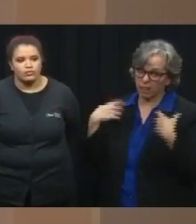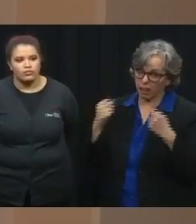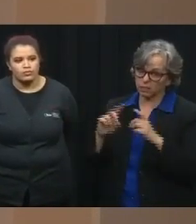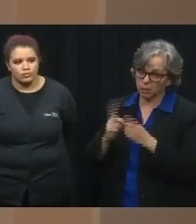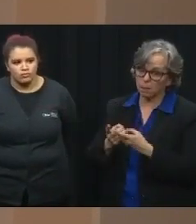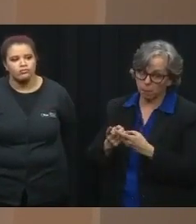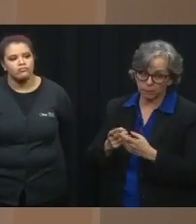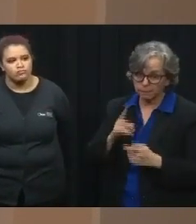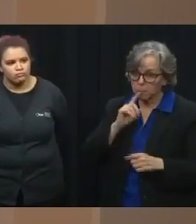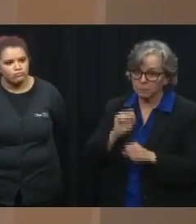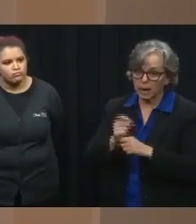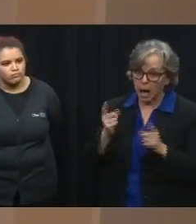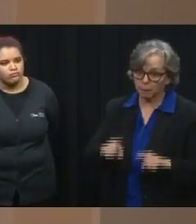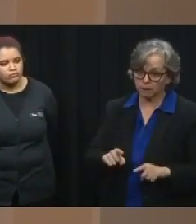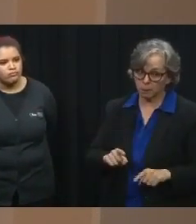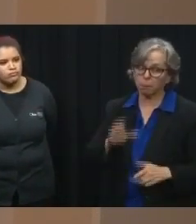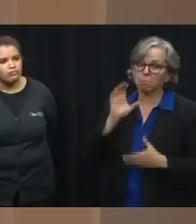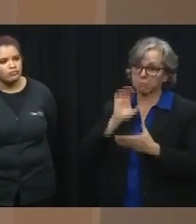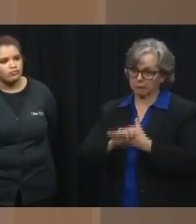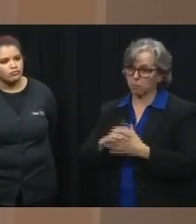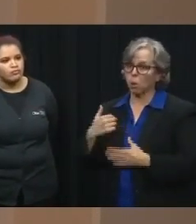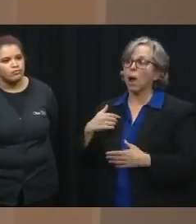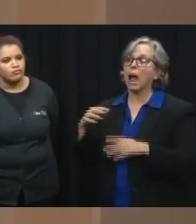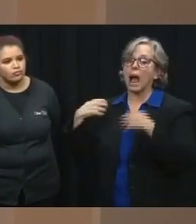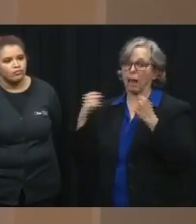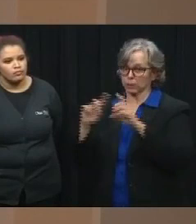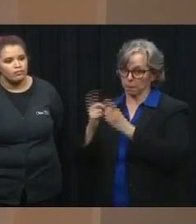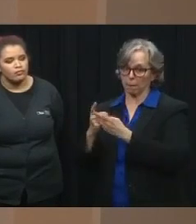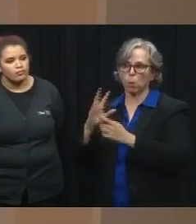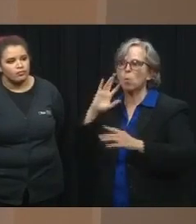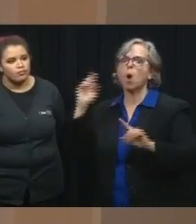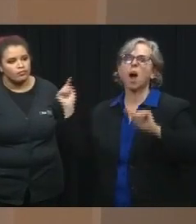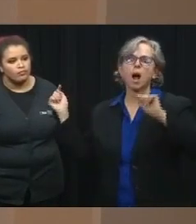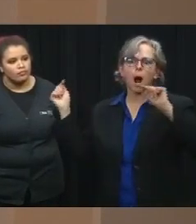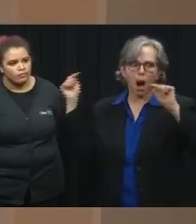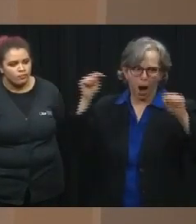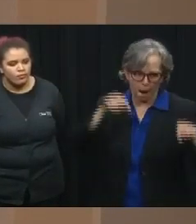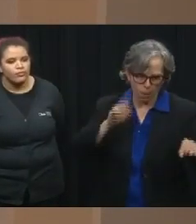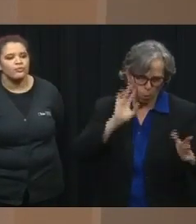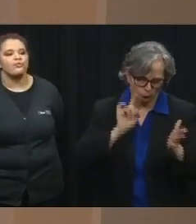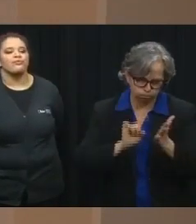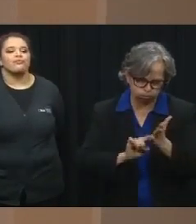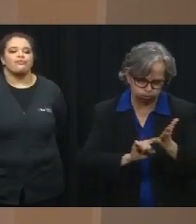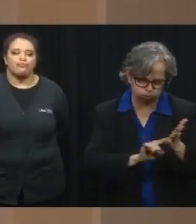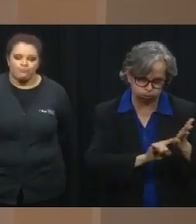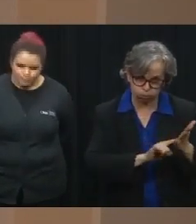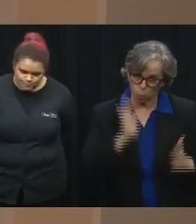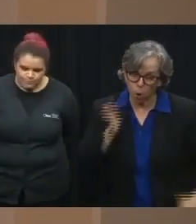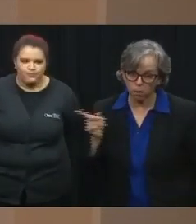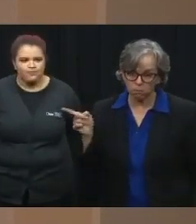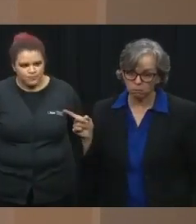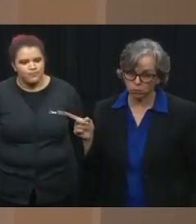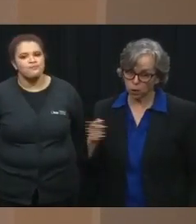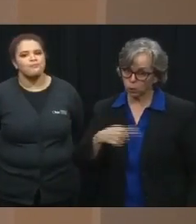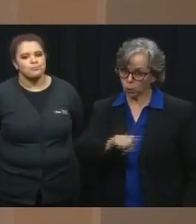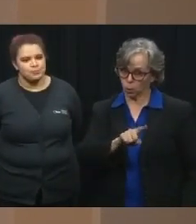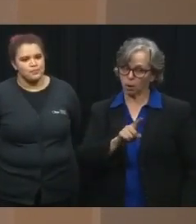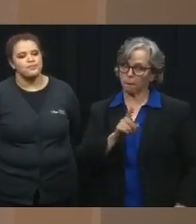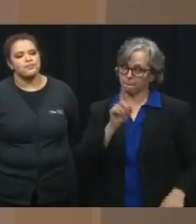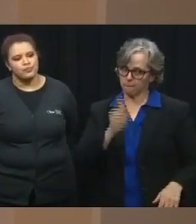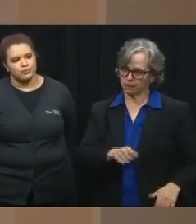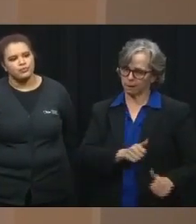come out and hold you accountable. They're going to investigate these kinds of things. So you need to do that. I